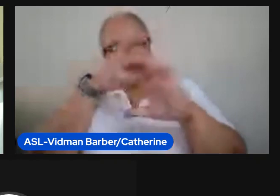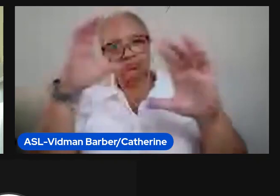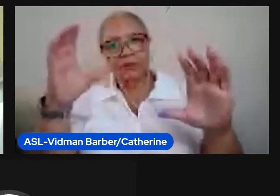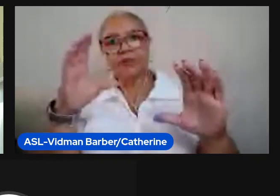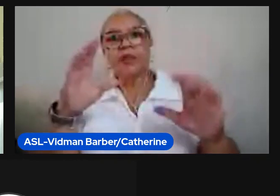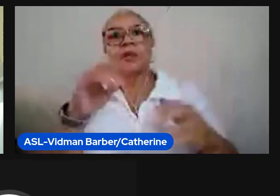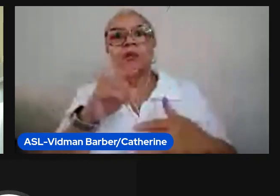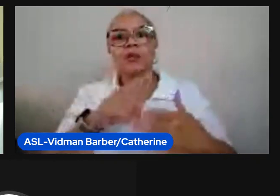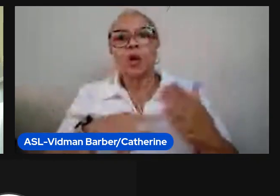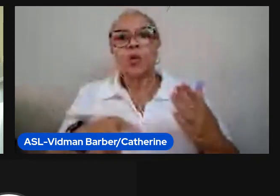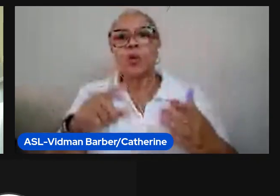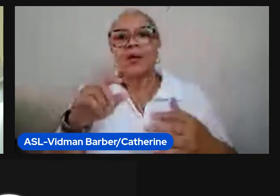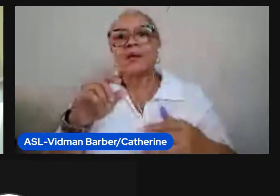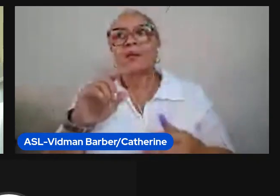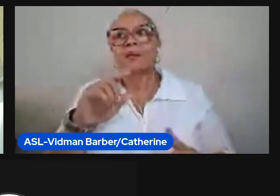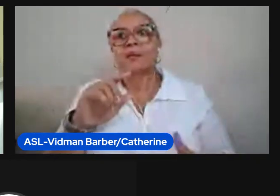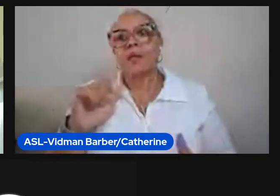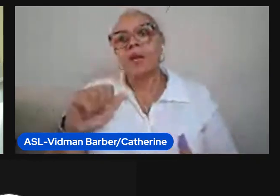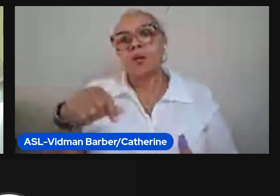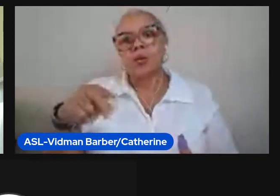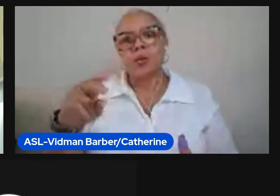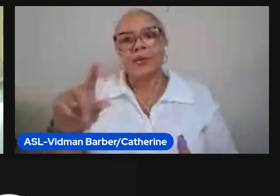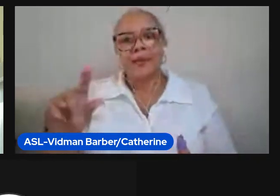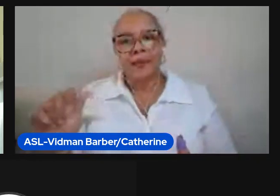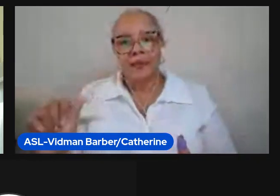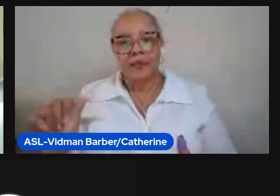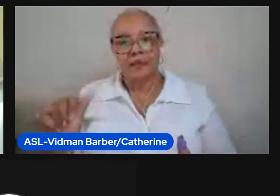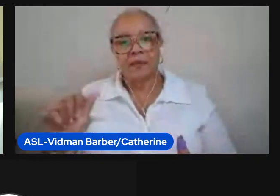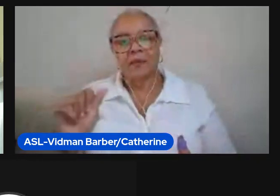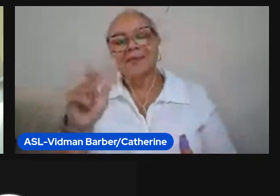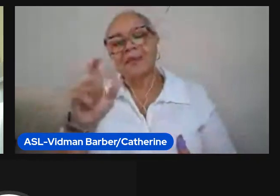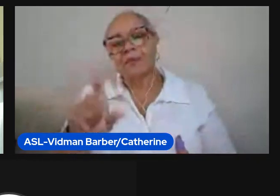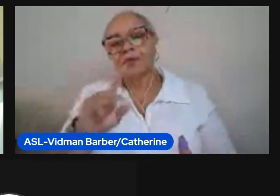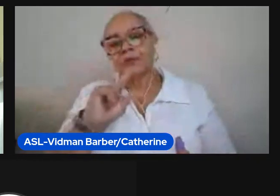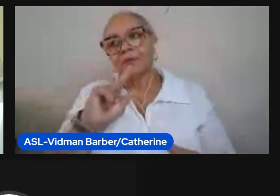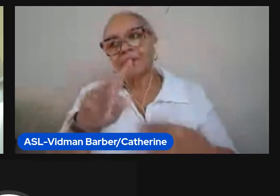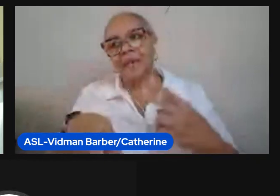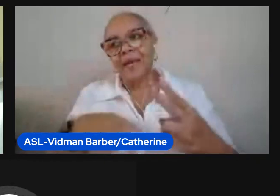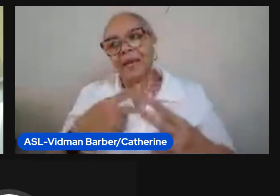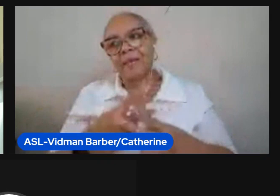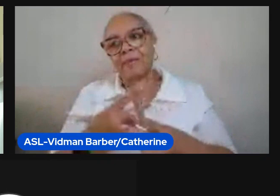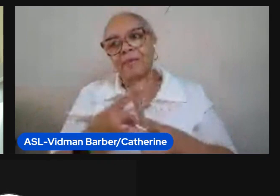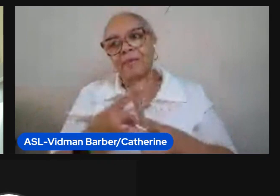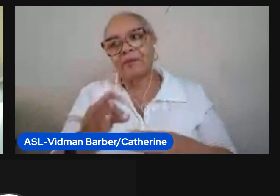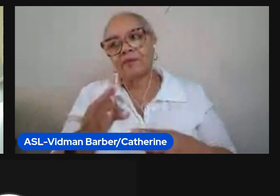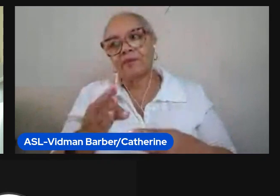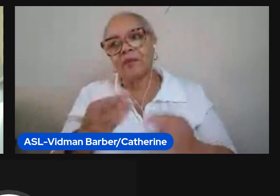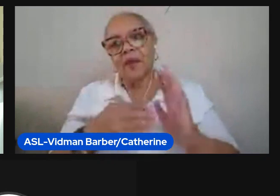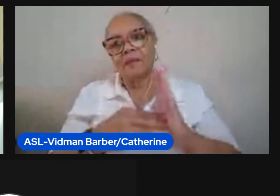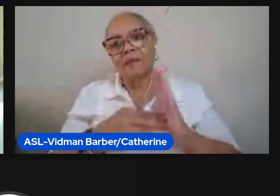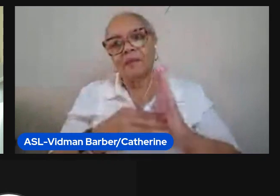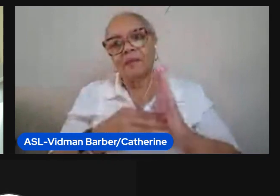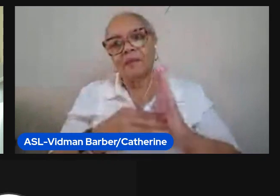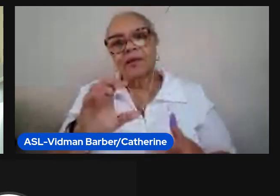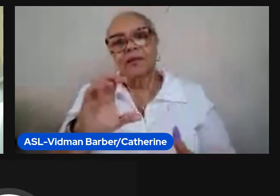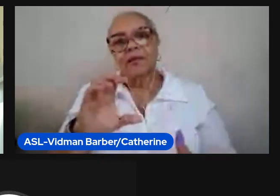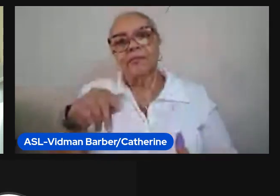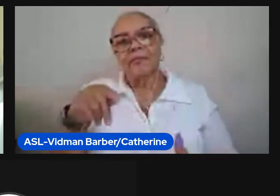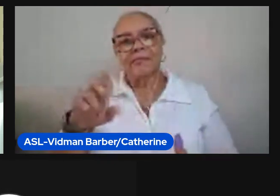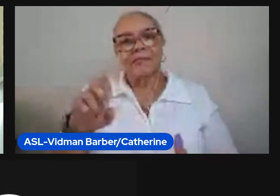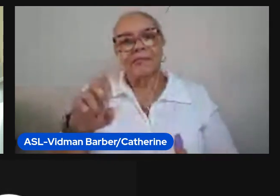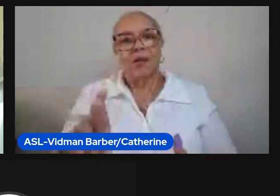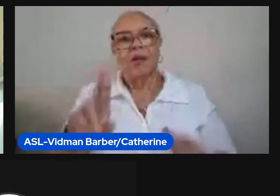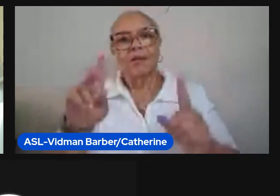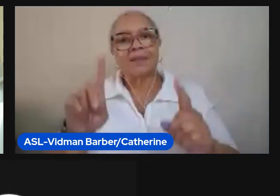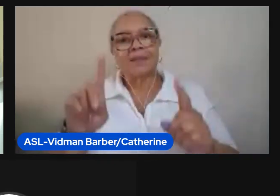does Aquila, which happens to be a kind of a modular RT-PCR testing, which happens to be the gold